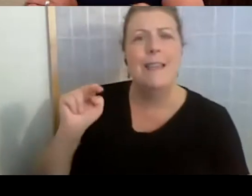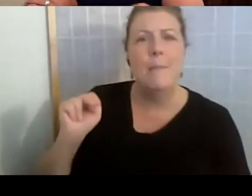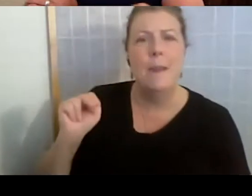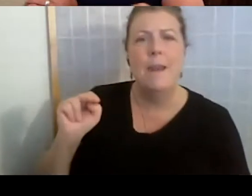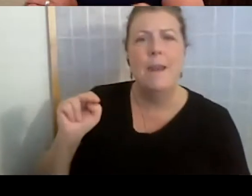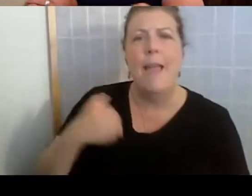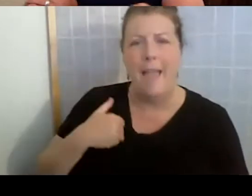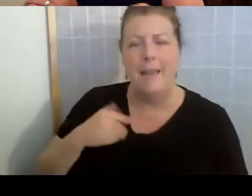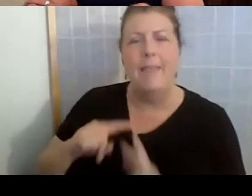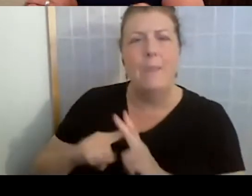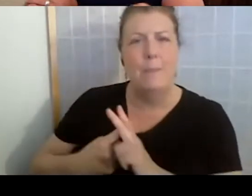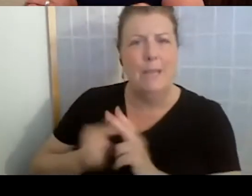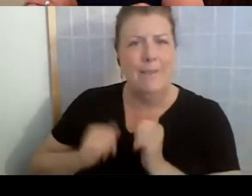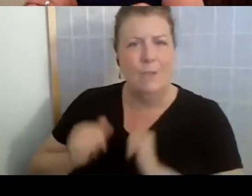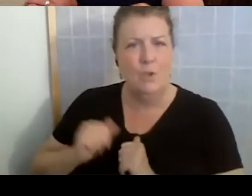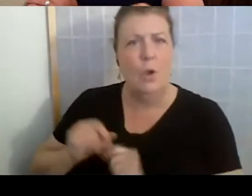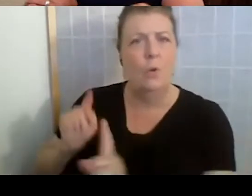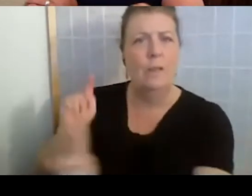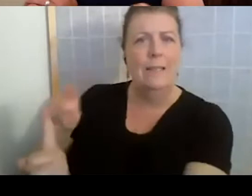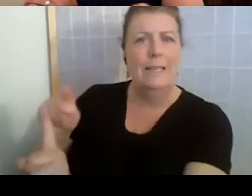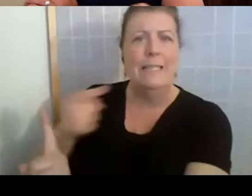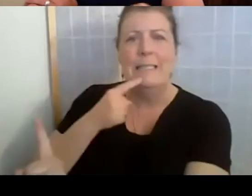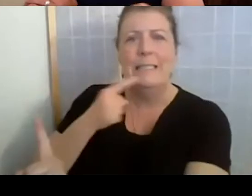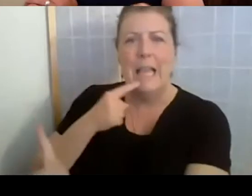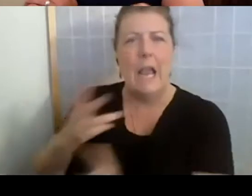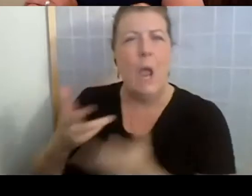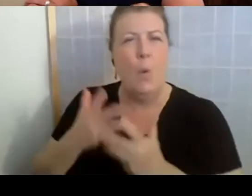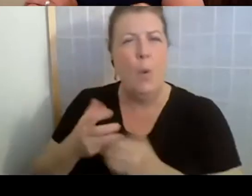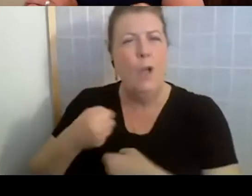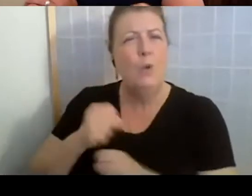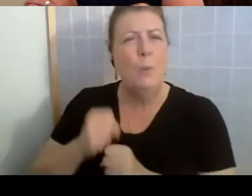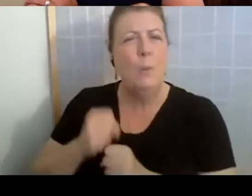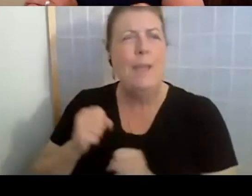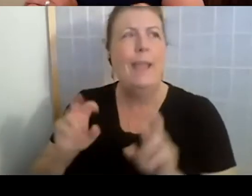said, you know, this is, I want to make this relatively minor character